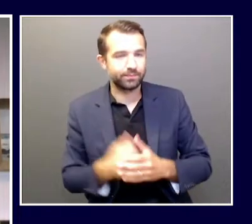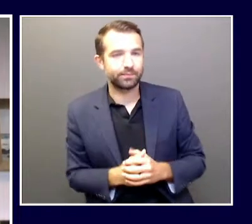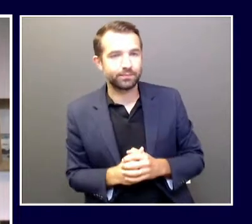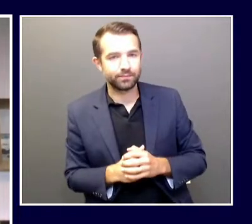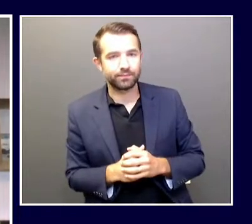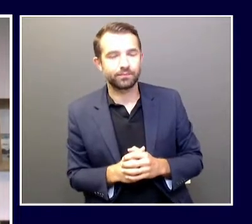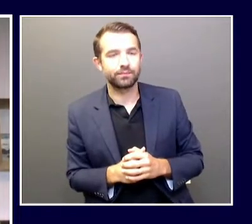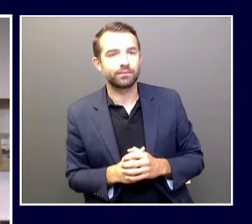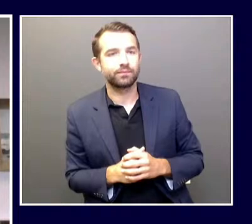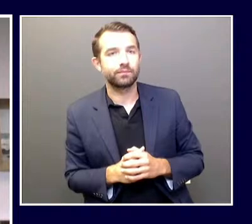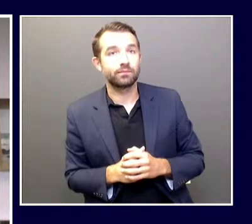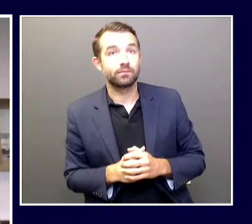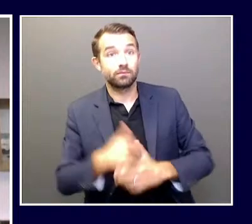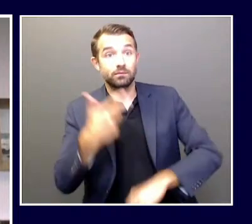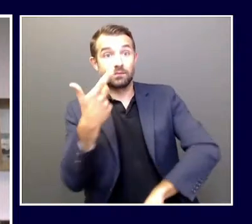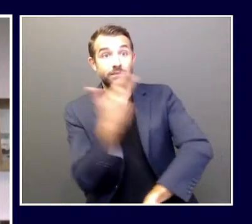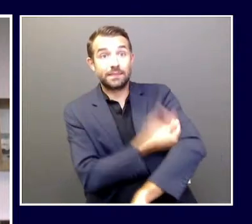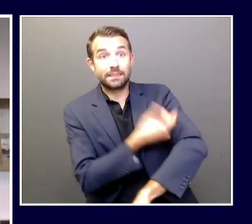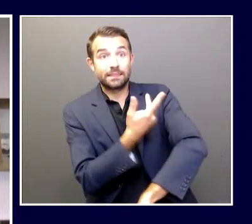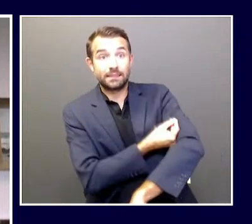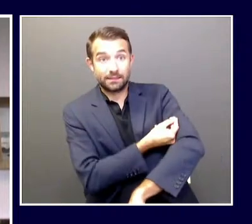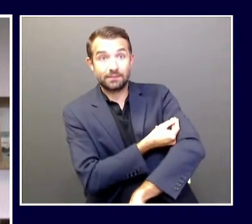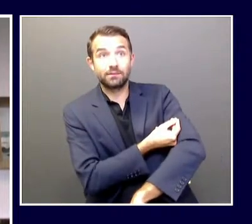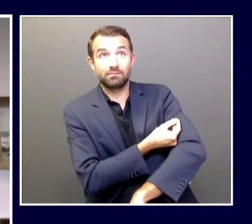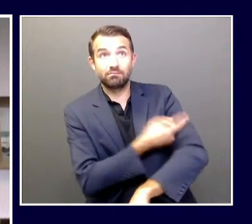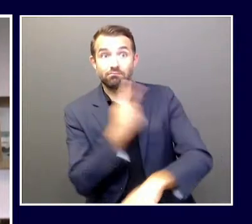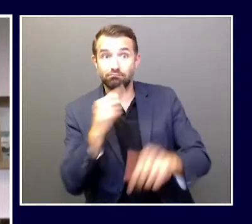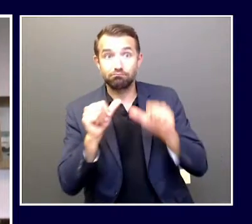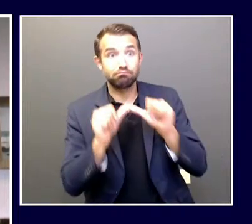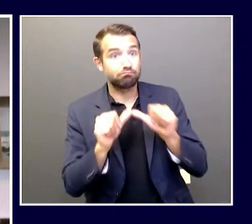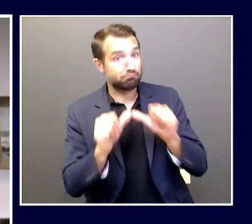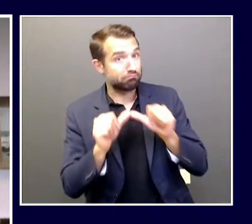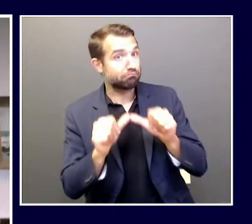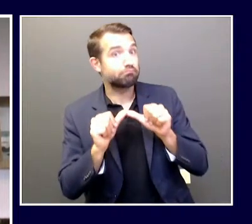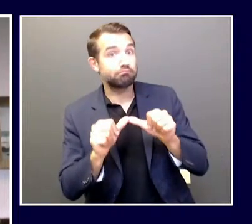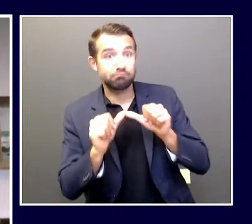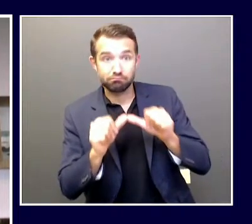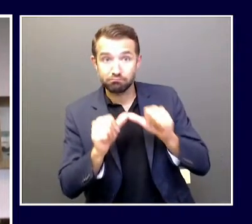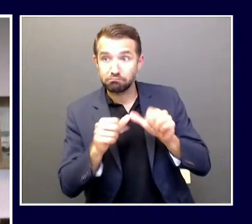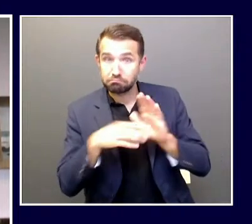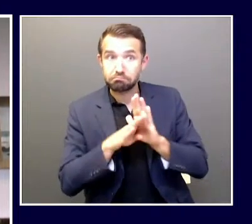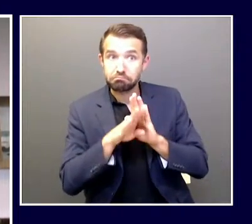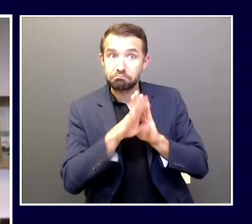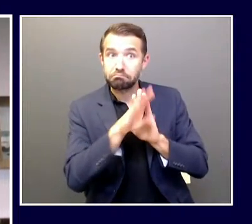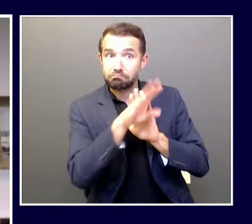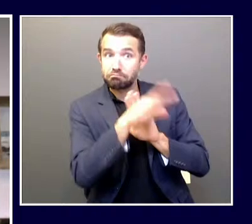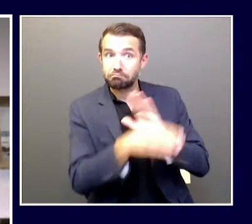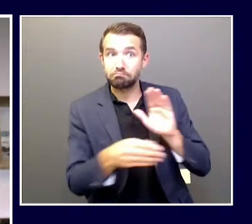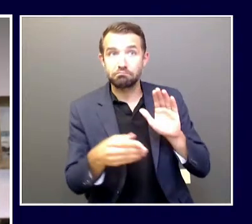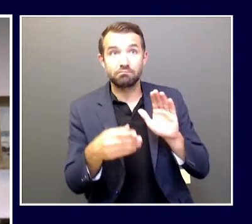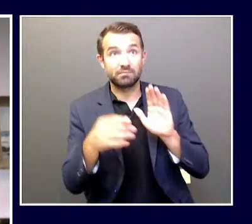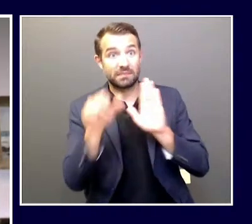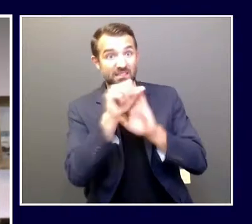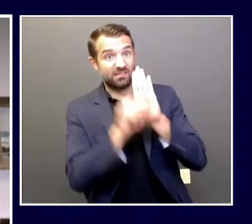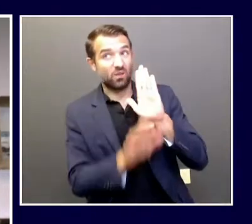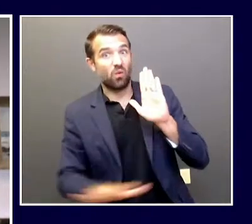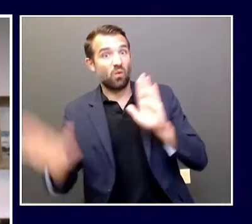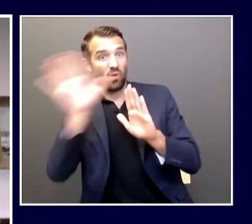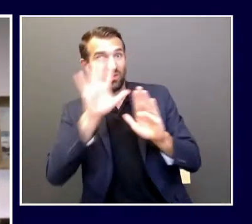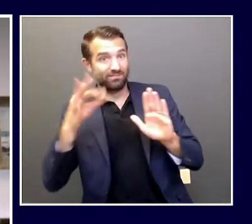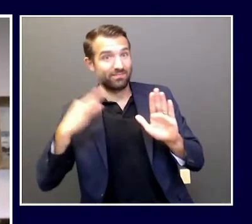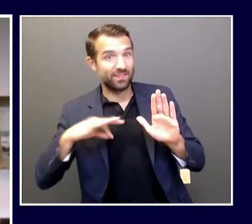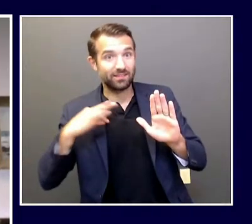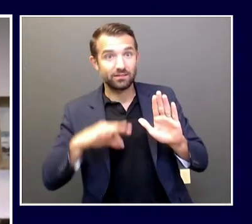Vaccinations, too, are continuing at a steady clip. Overall, across the state, we have administered